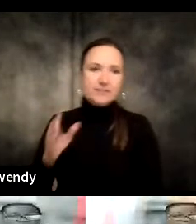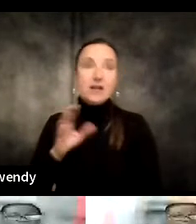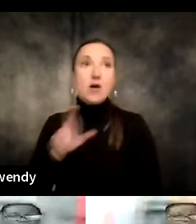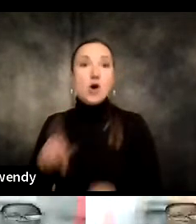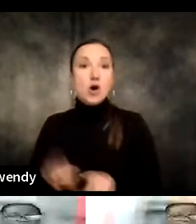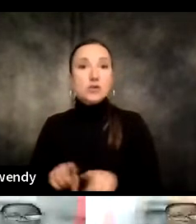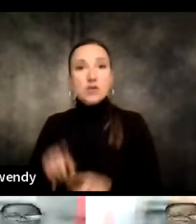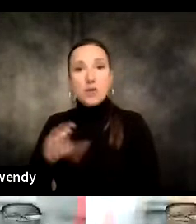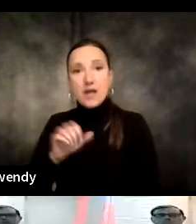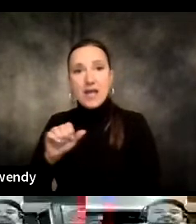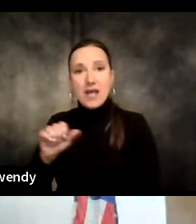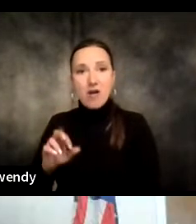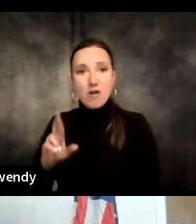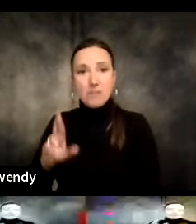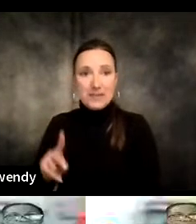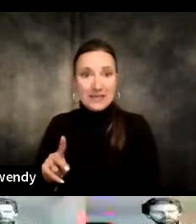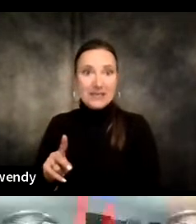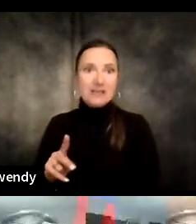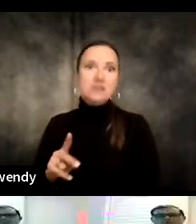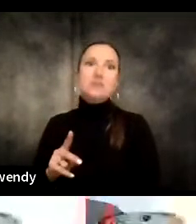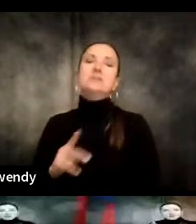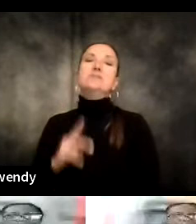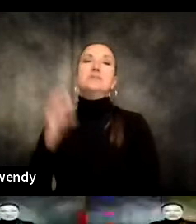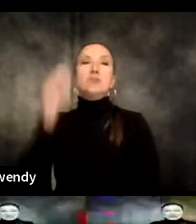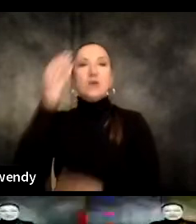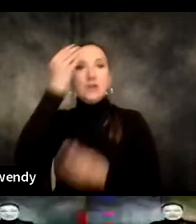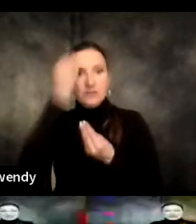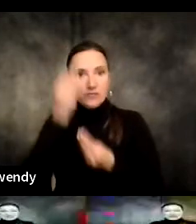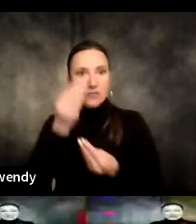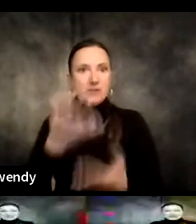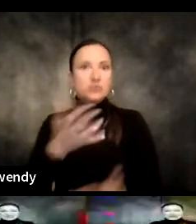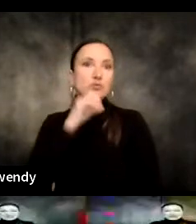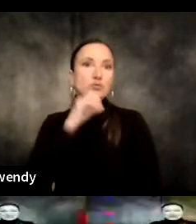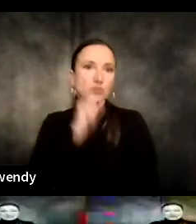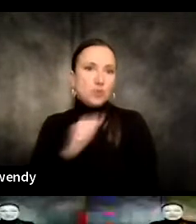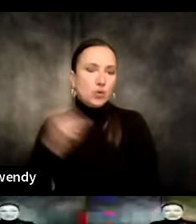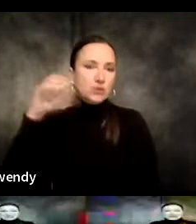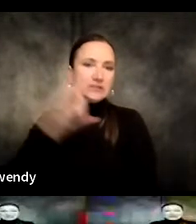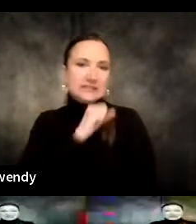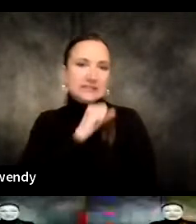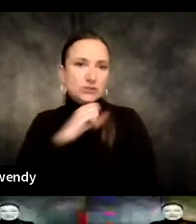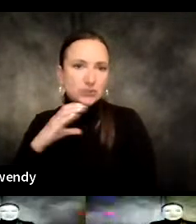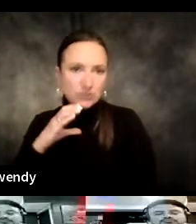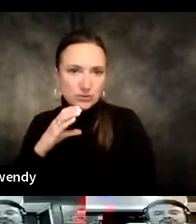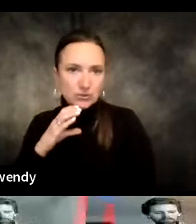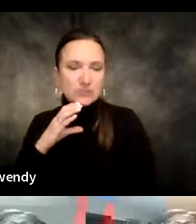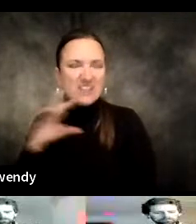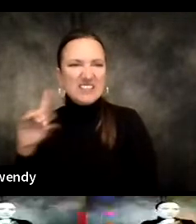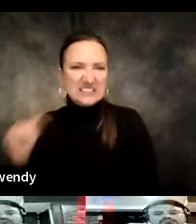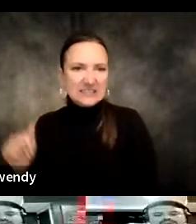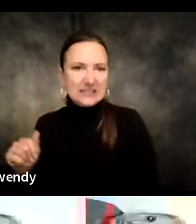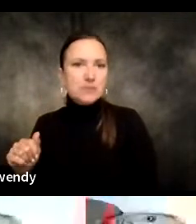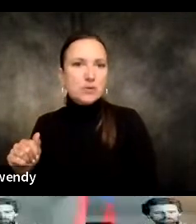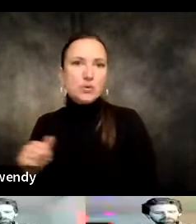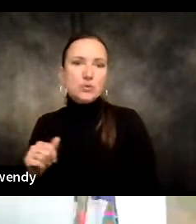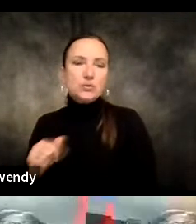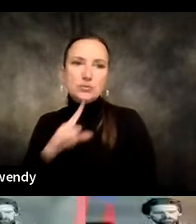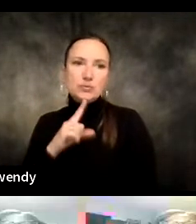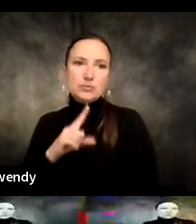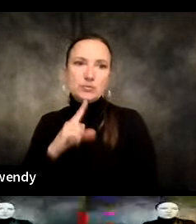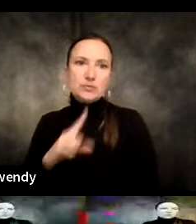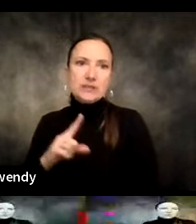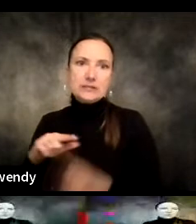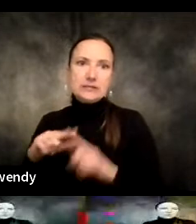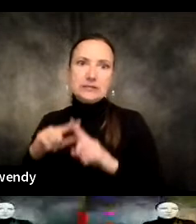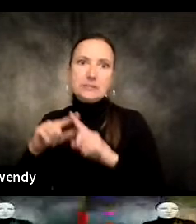AARP to get information out to especially the seniors and a lot of the disabled who really rely on